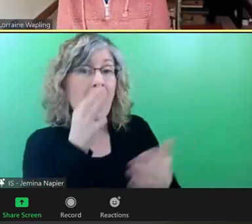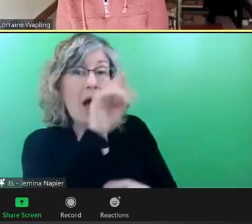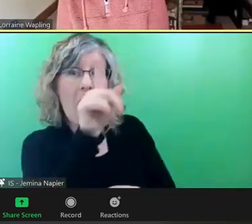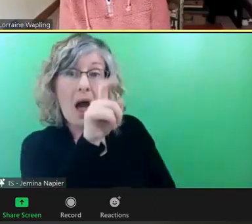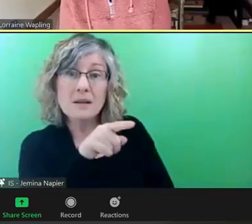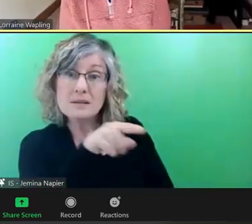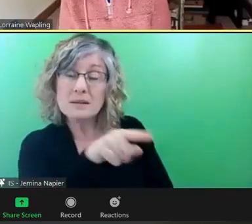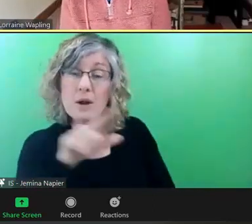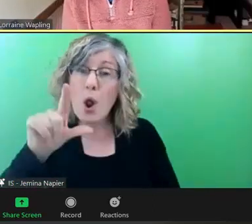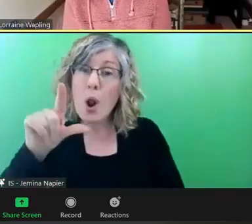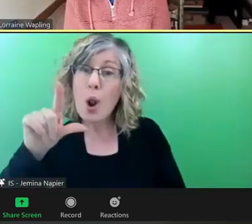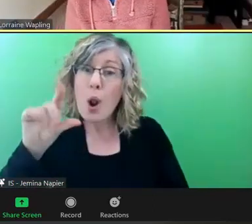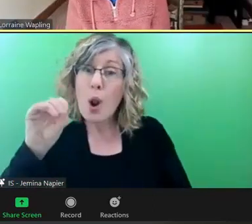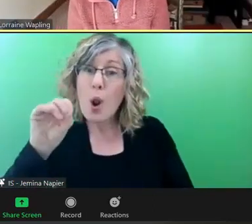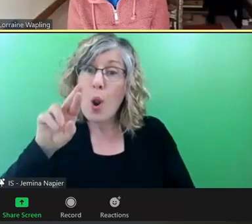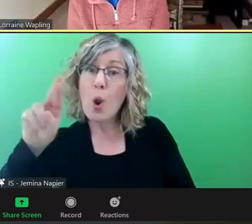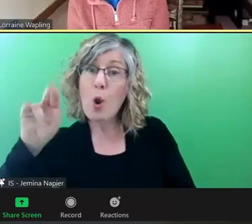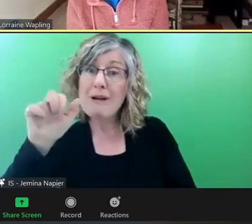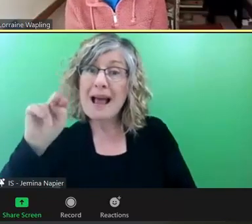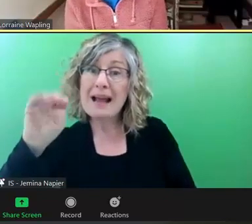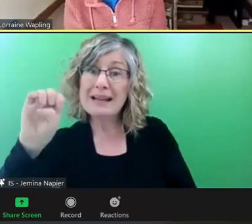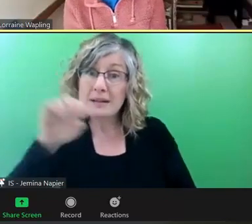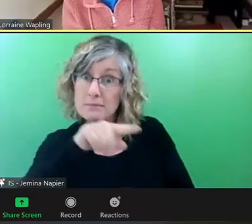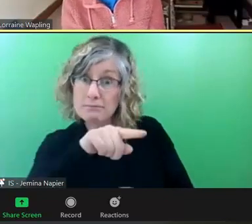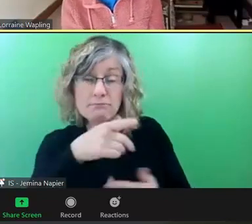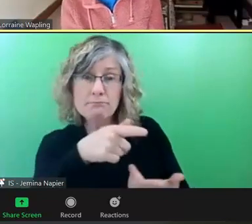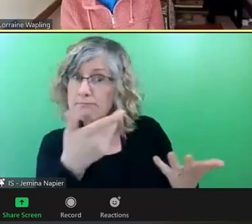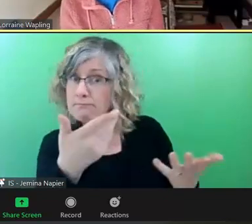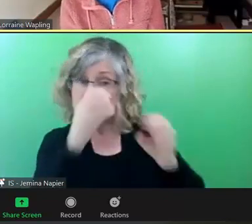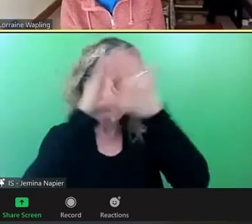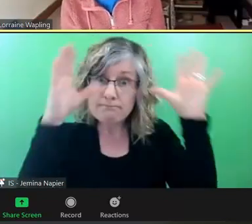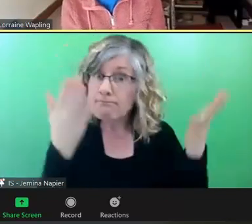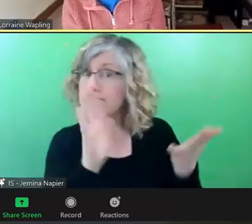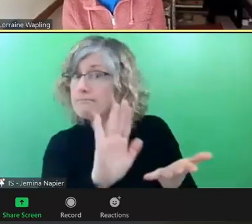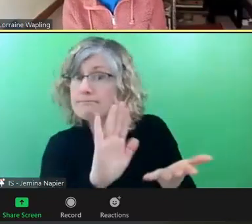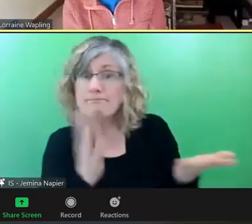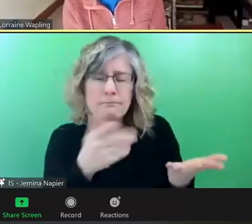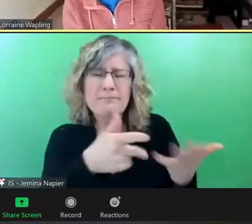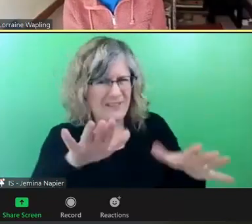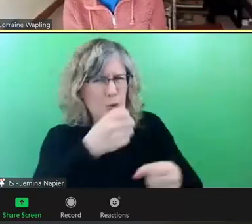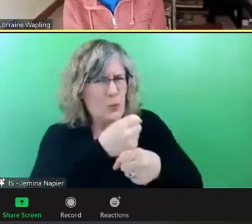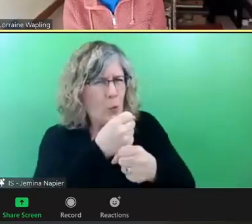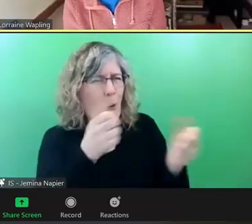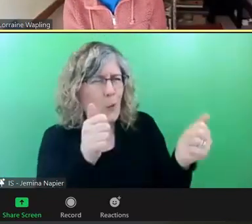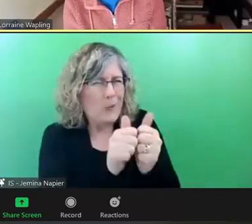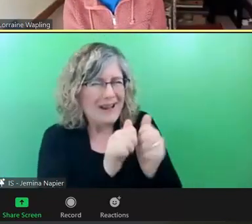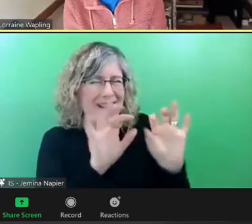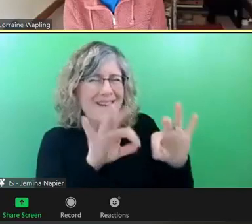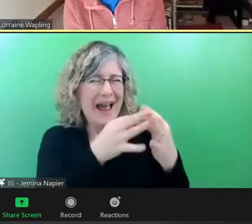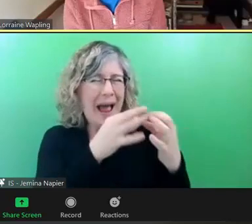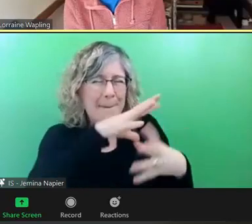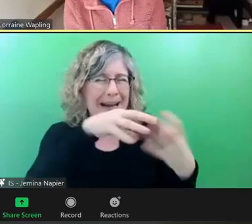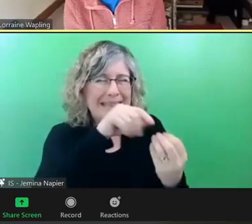think I definitely think the attitude that is really, really important, and I you know what Dr. Joyce said